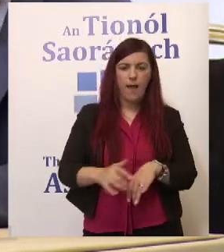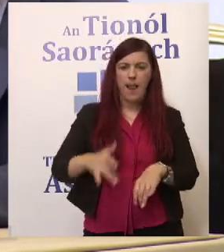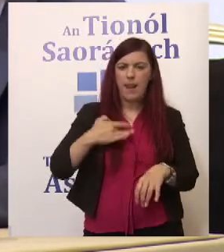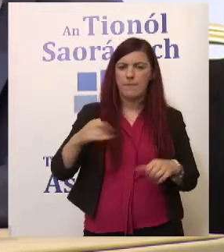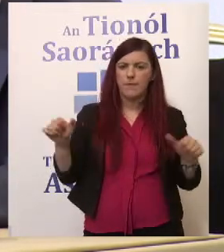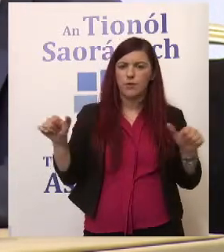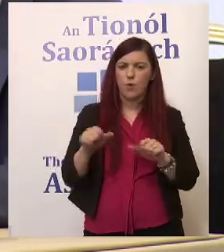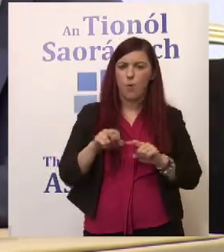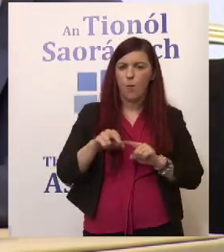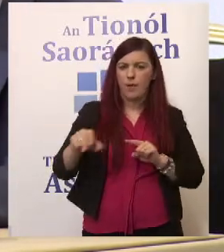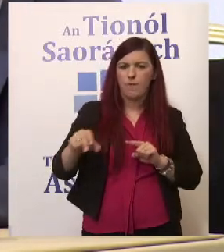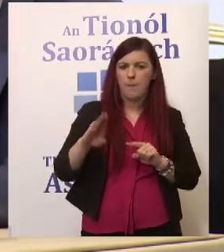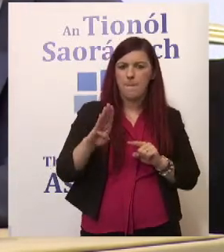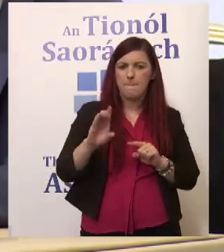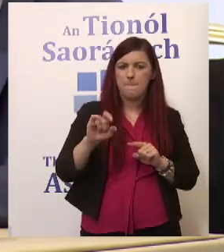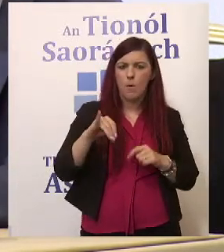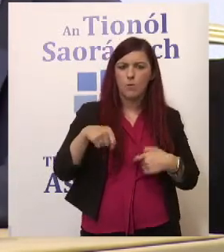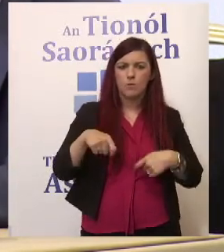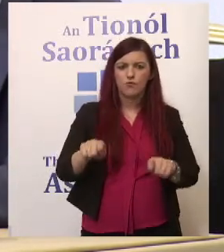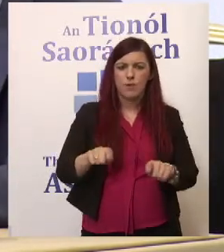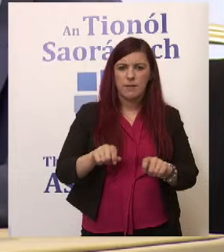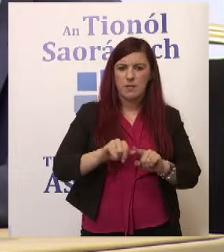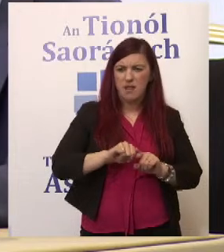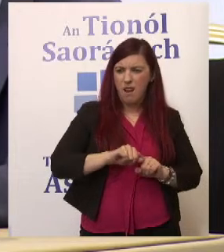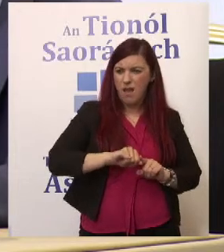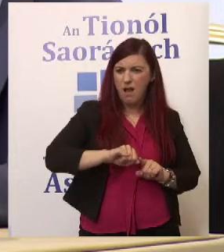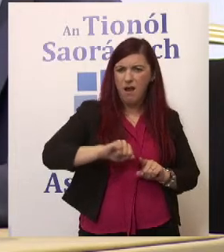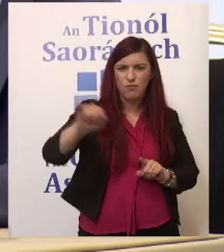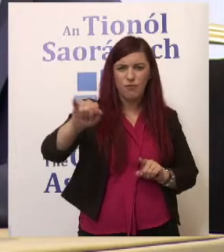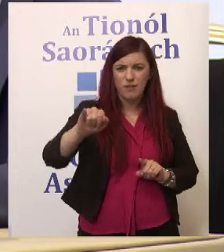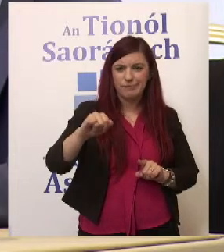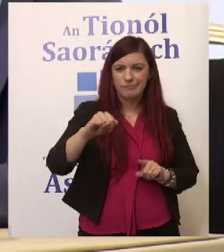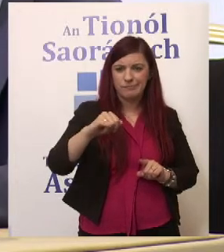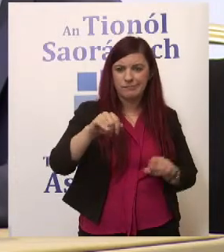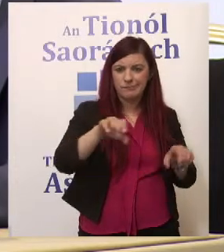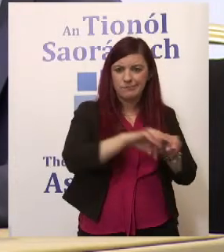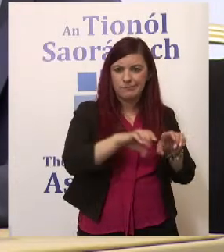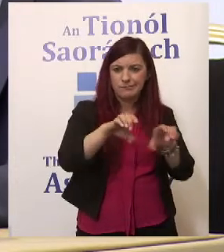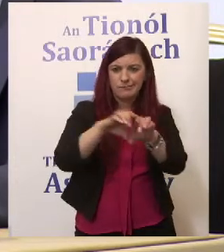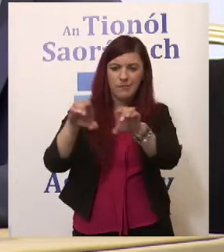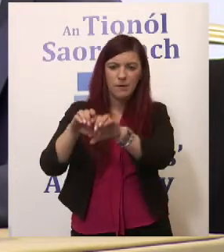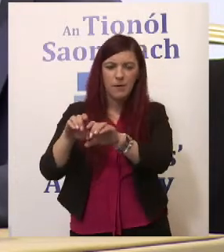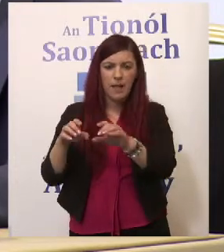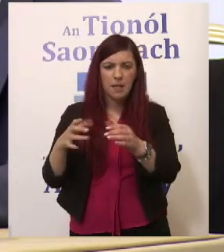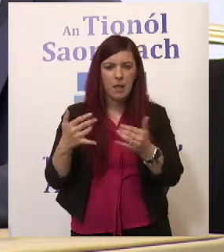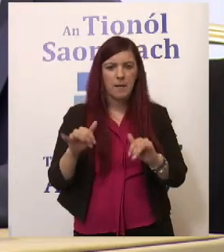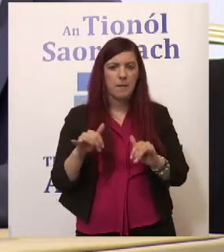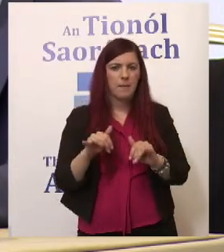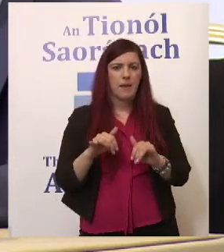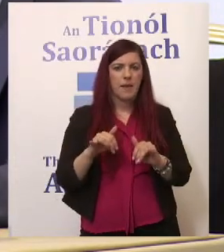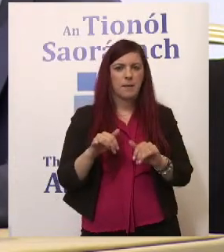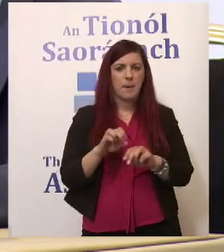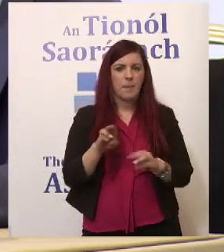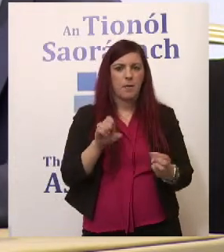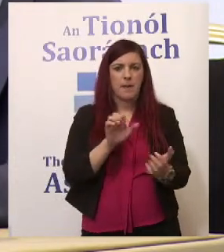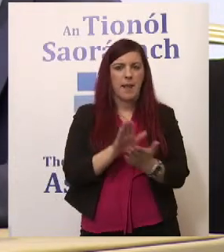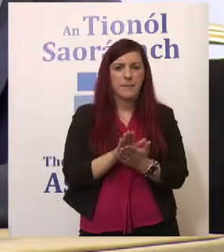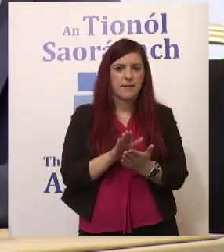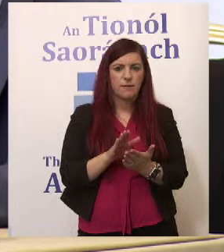Bolton Street. You have long stretches of buildings there, you know, where people could be living, and these places have been vacant